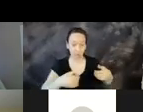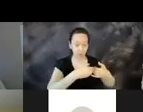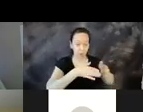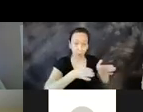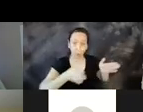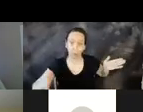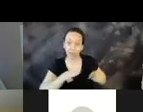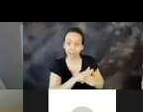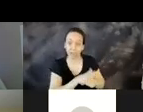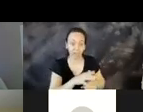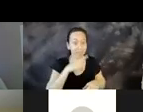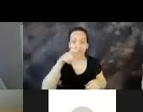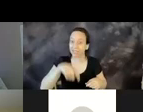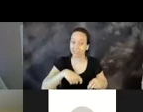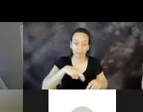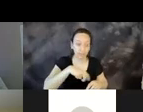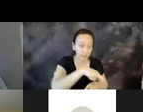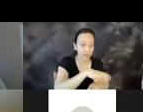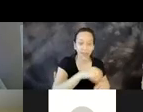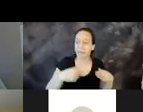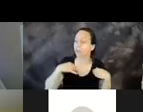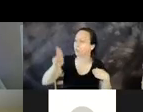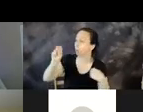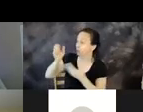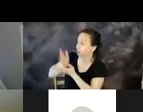and having an accessible path from the nearest bus stop.